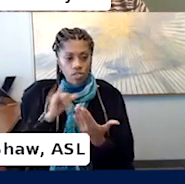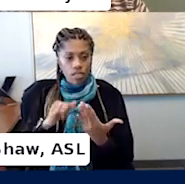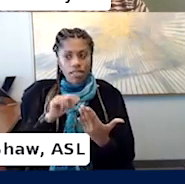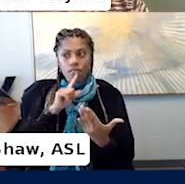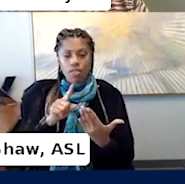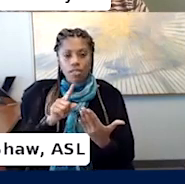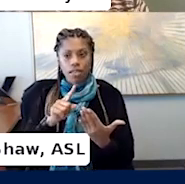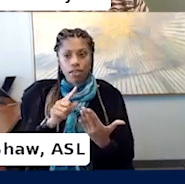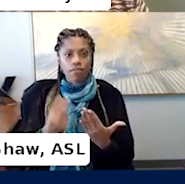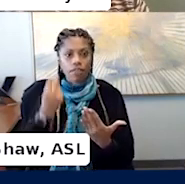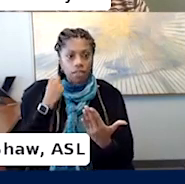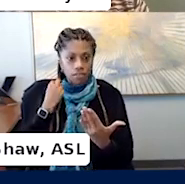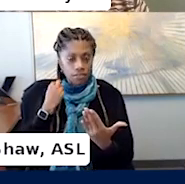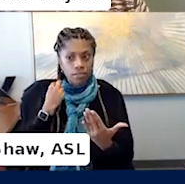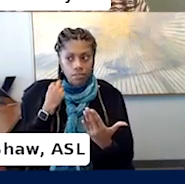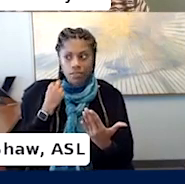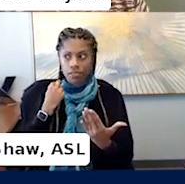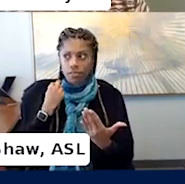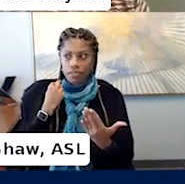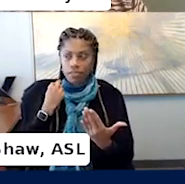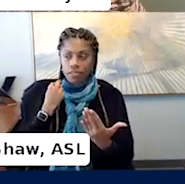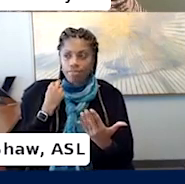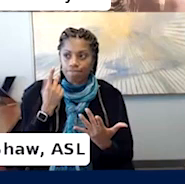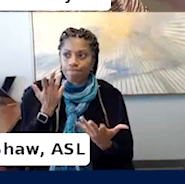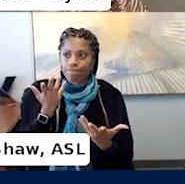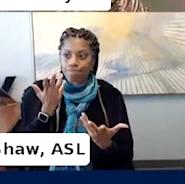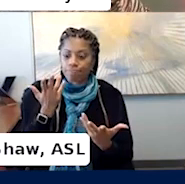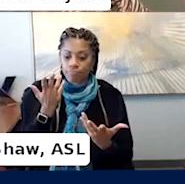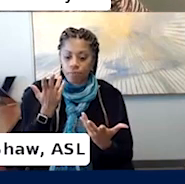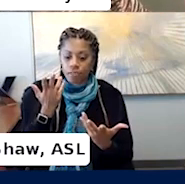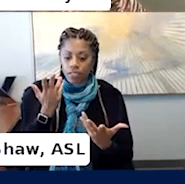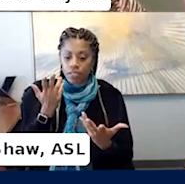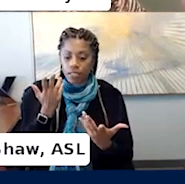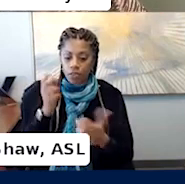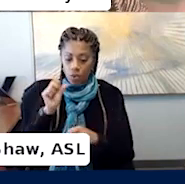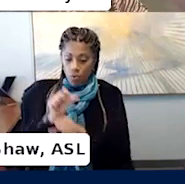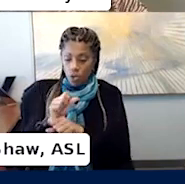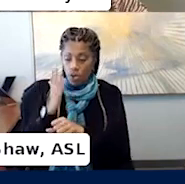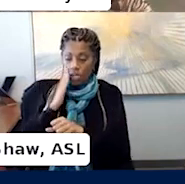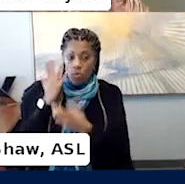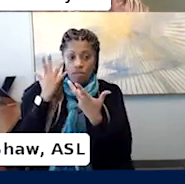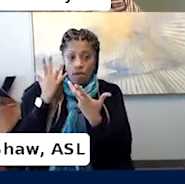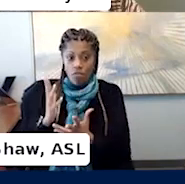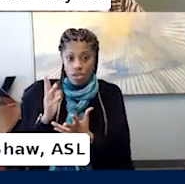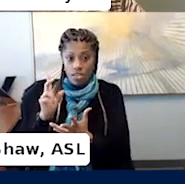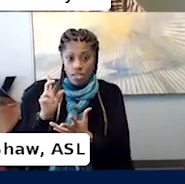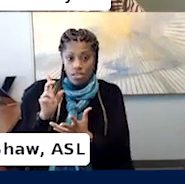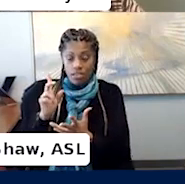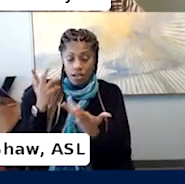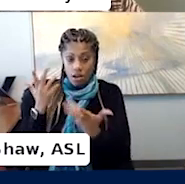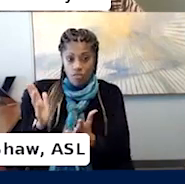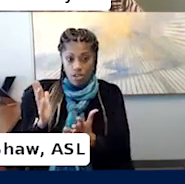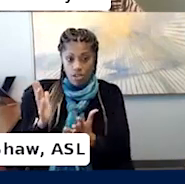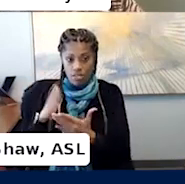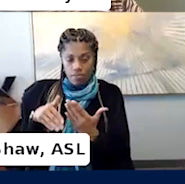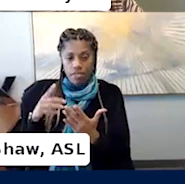us, you know, um, the work that we've already been doing in communities and what Black love looks about. So this is one of